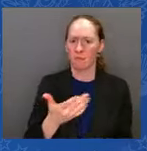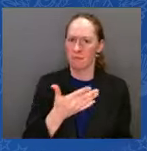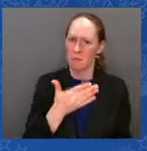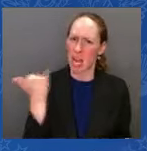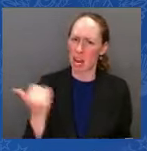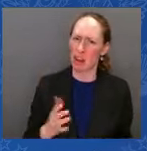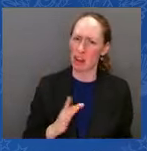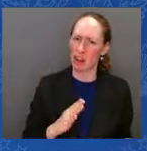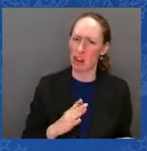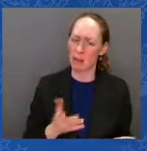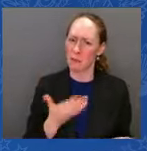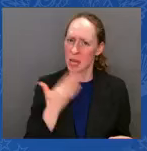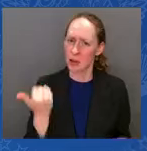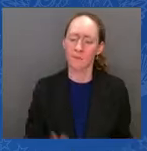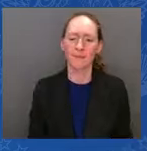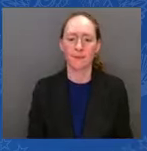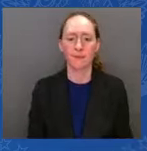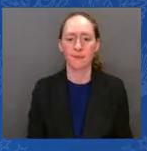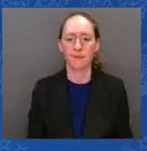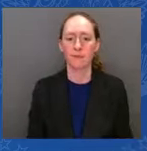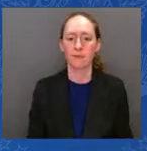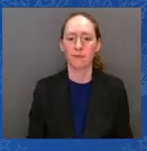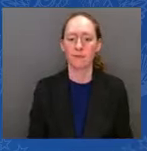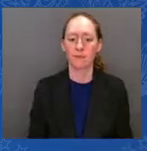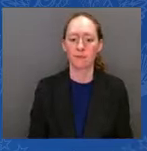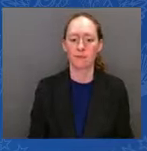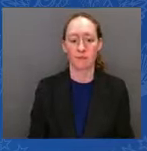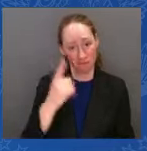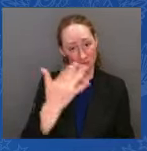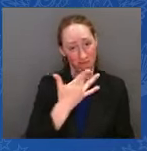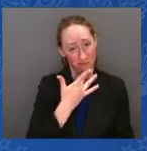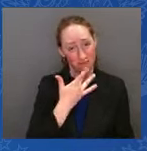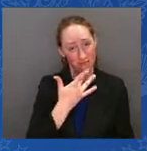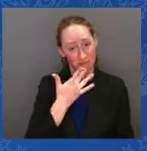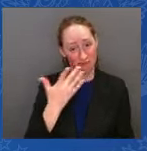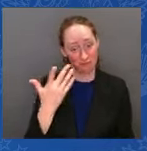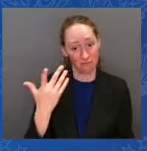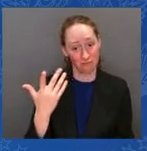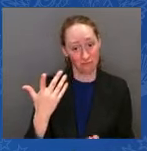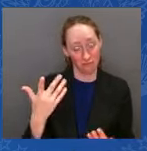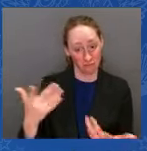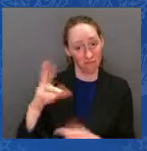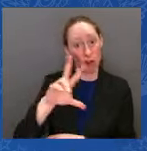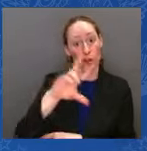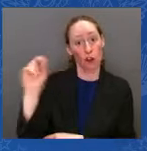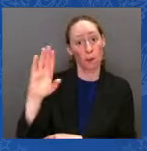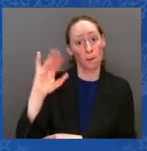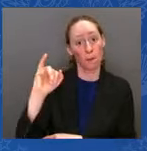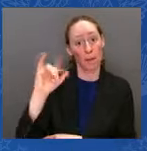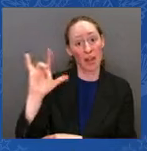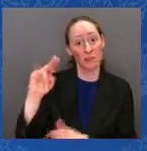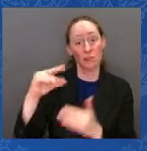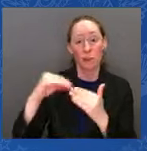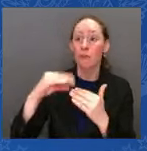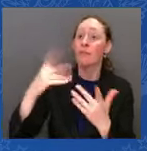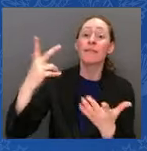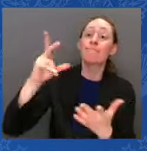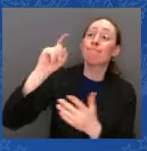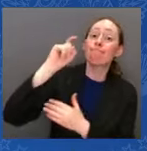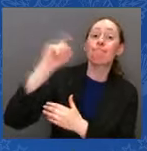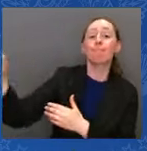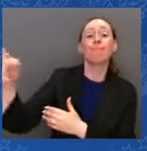would you rather continue a subsidy of $30 billion for big oil or cut $30 billion from veterans? Would you rather cut big